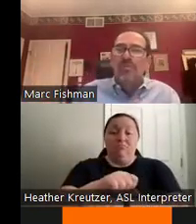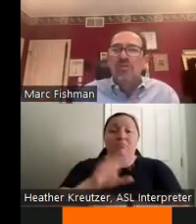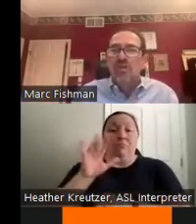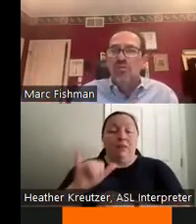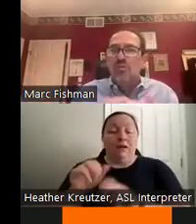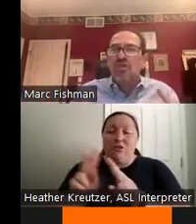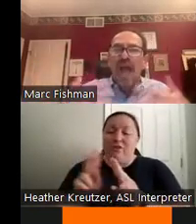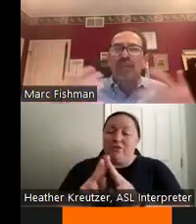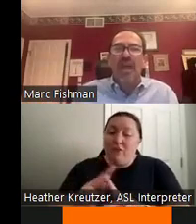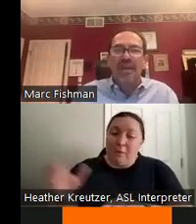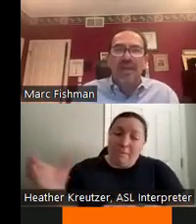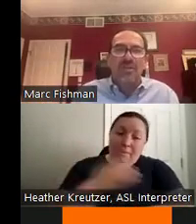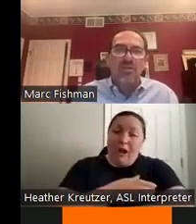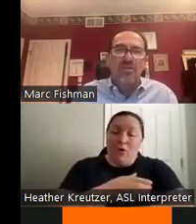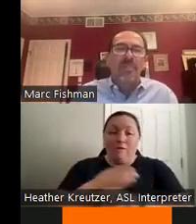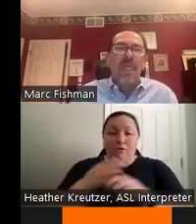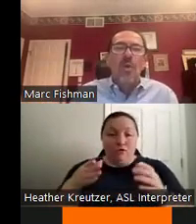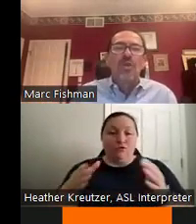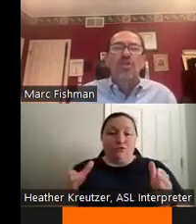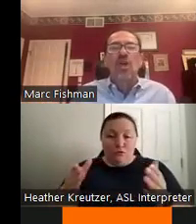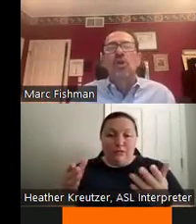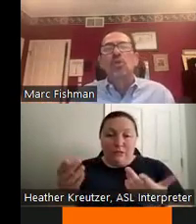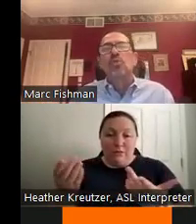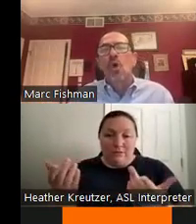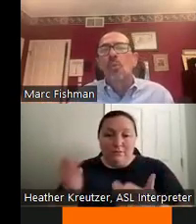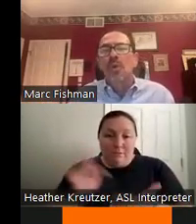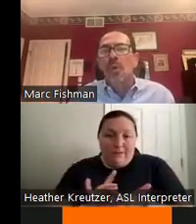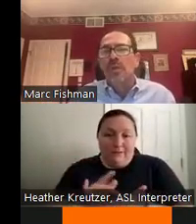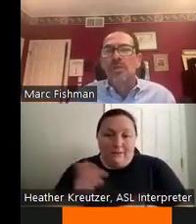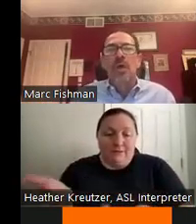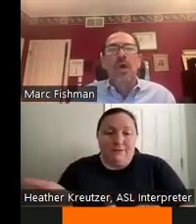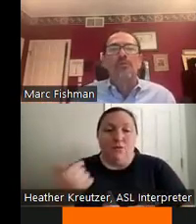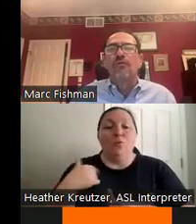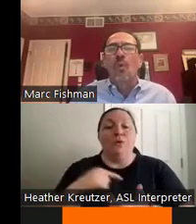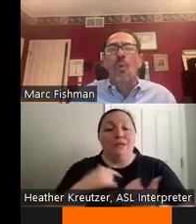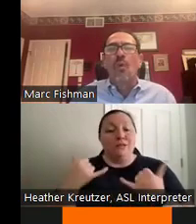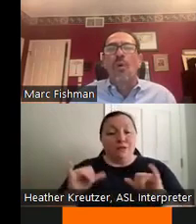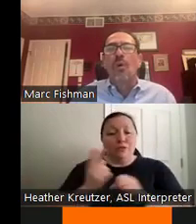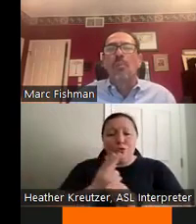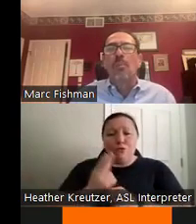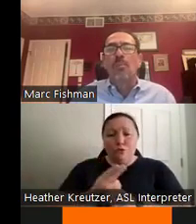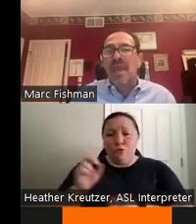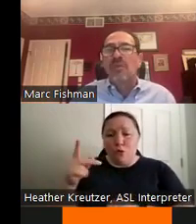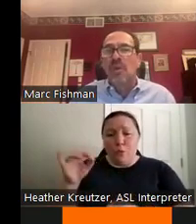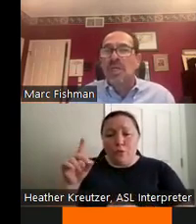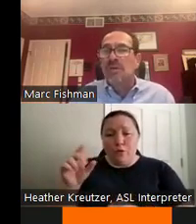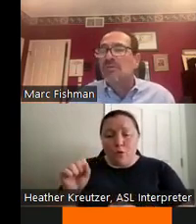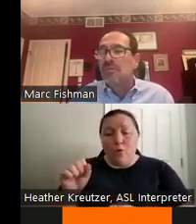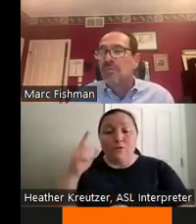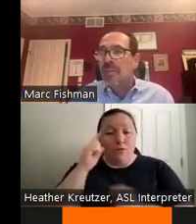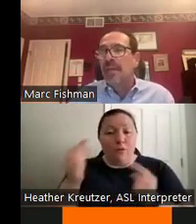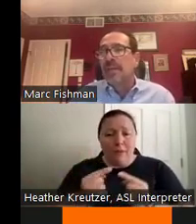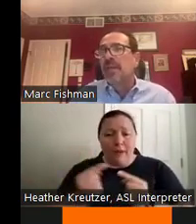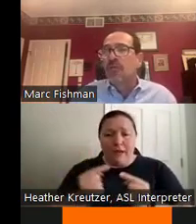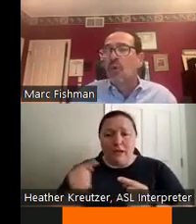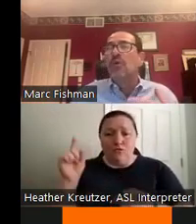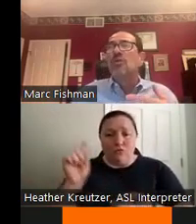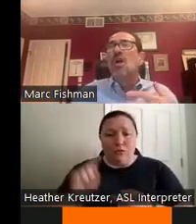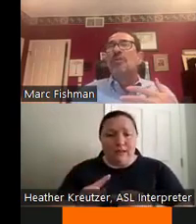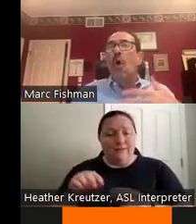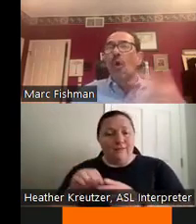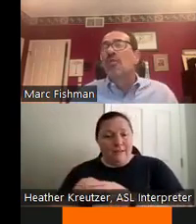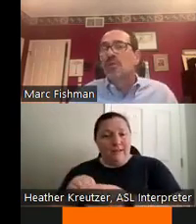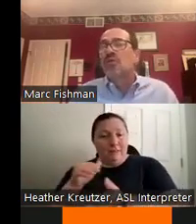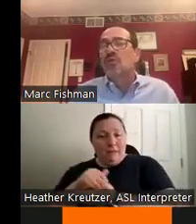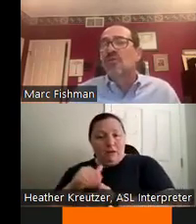street substances, which hijack that system. We still use opioids for pain relief medically. And of